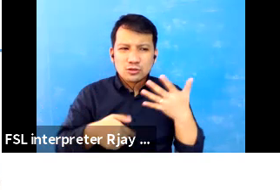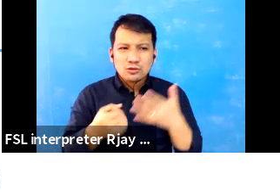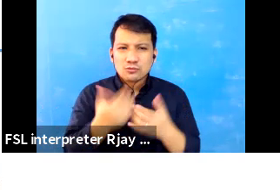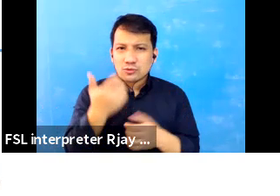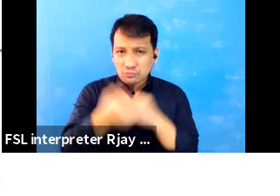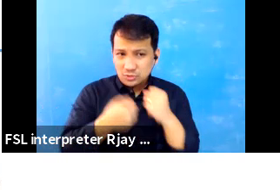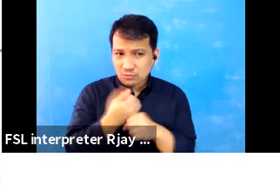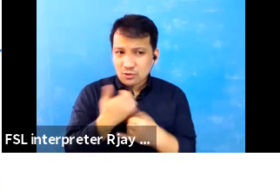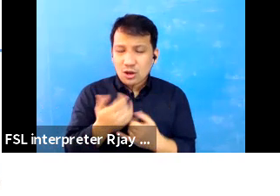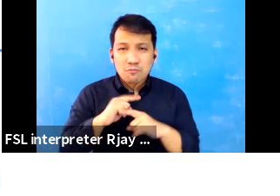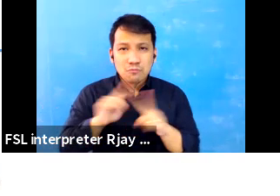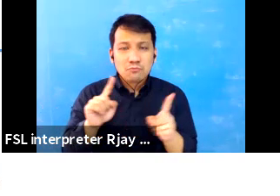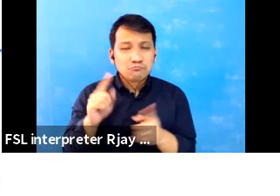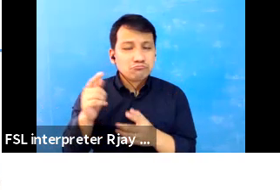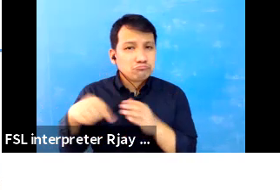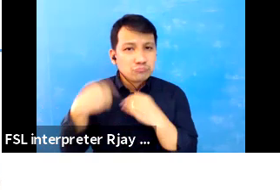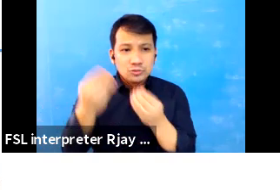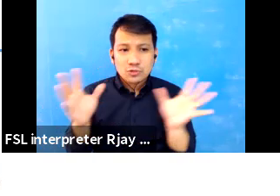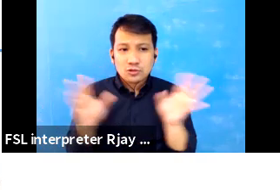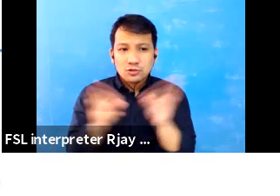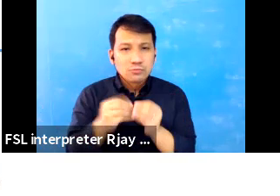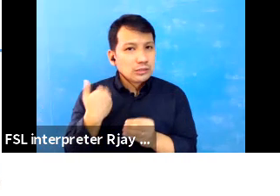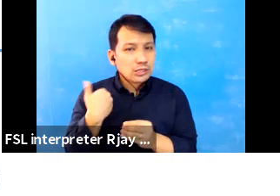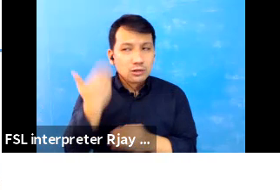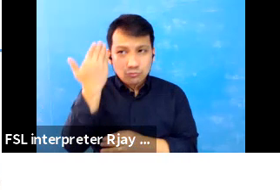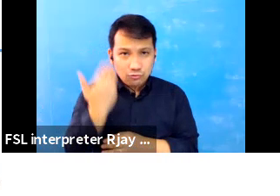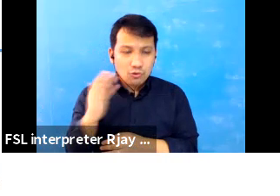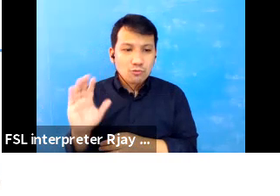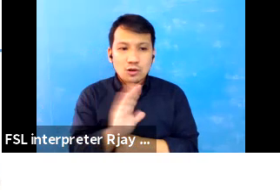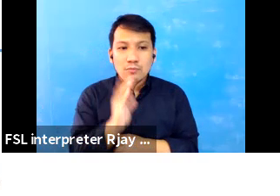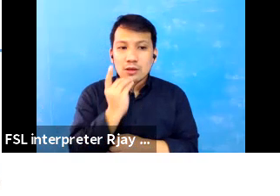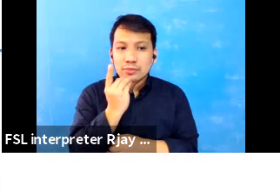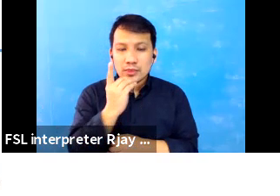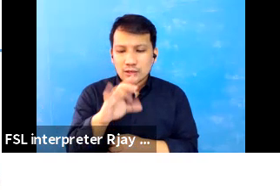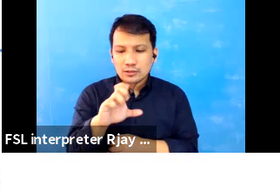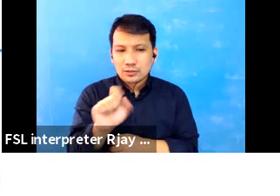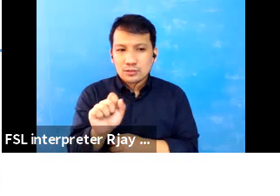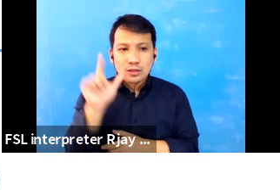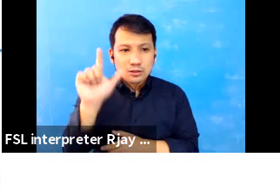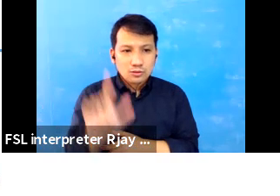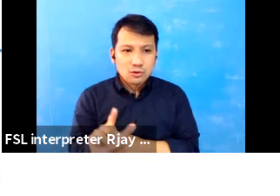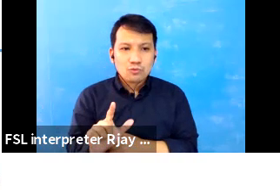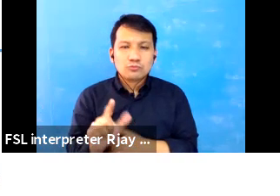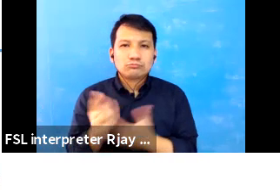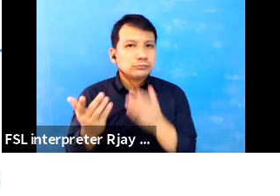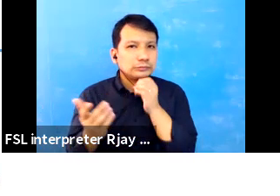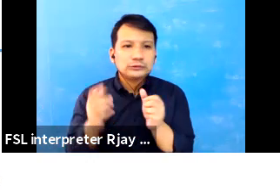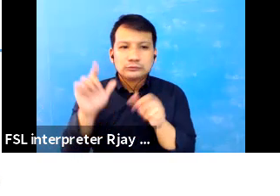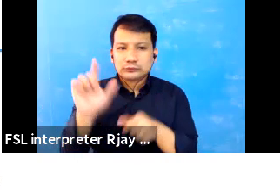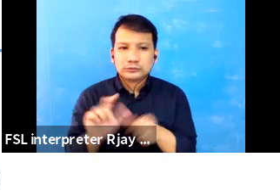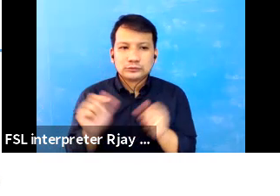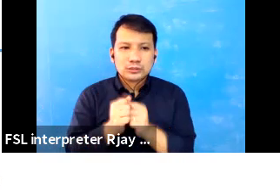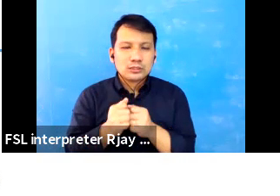and then. But since the total amount is not sufficient and the diet diversity is low, the total MAD becomes low